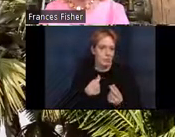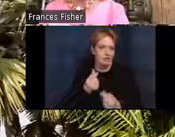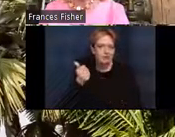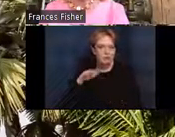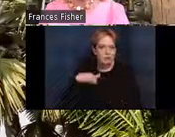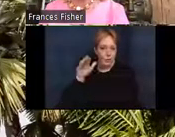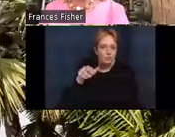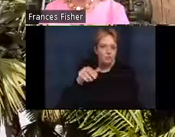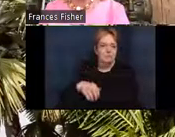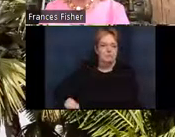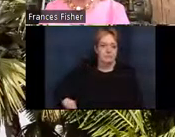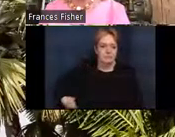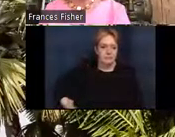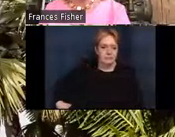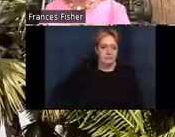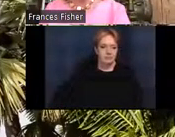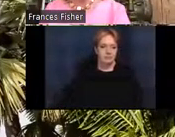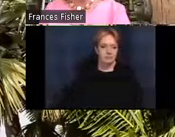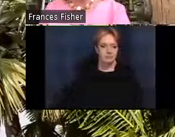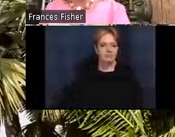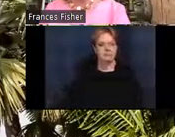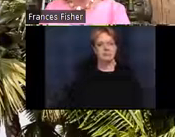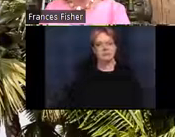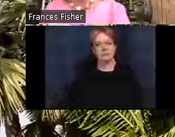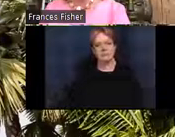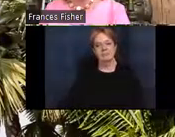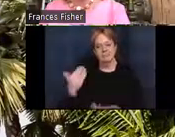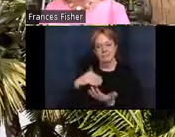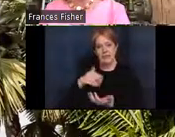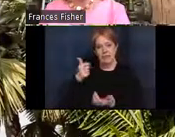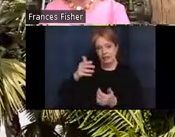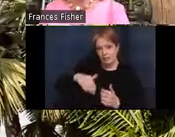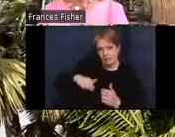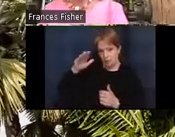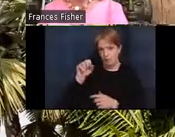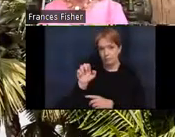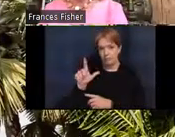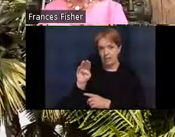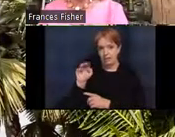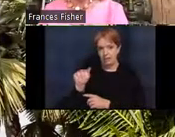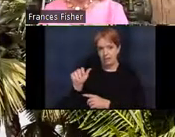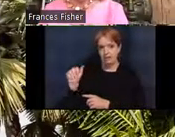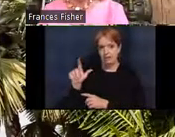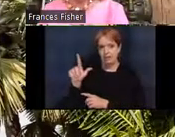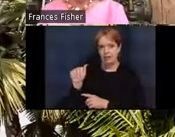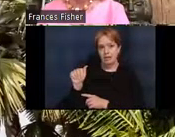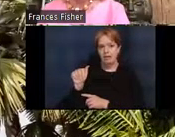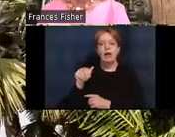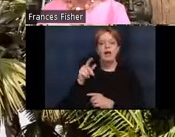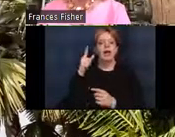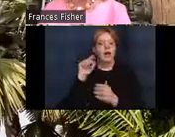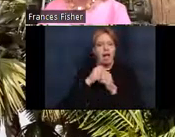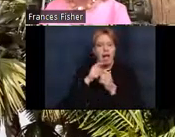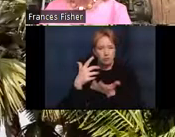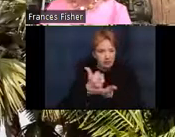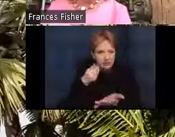with in Selma. And that came from cotton growing.